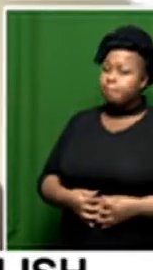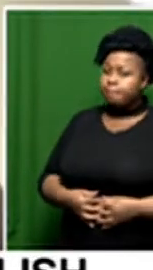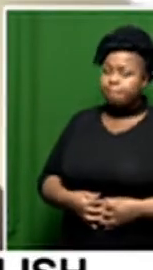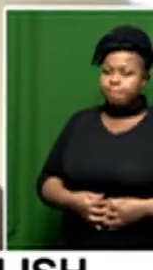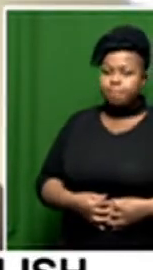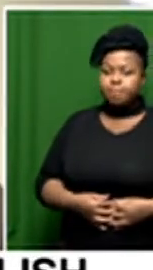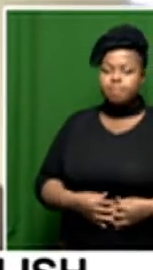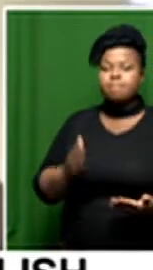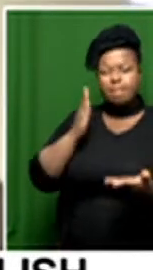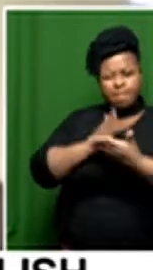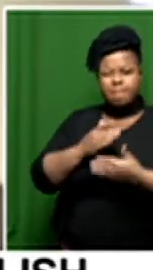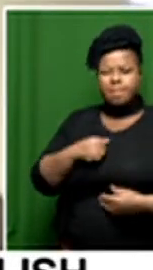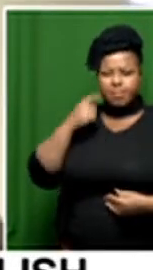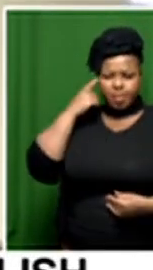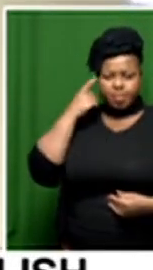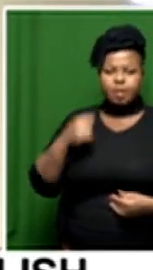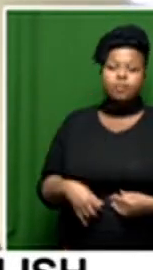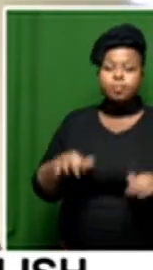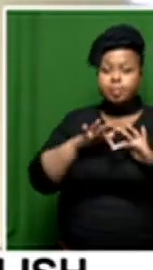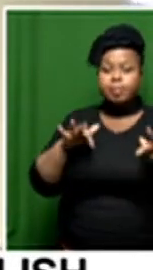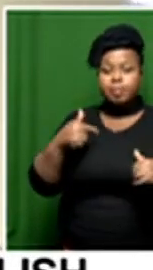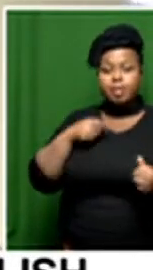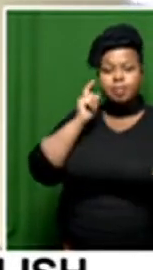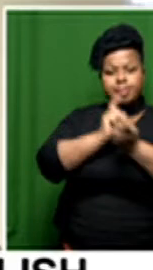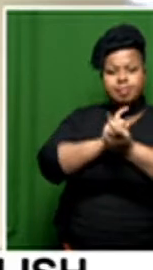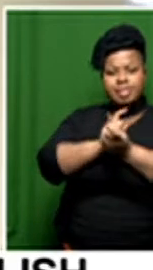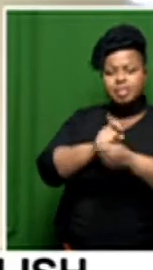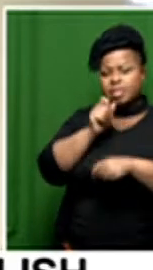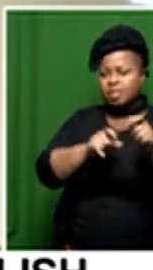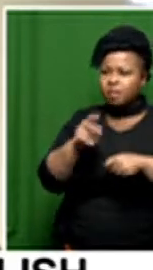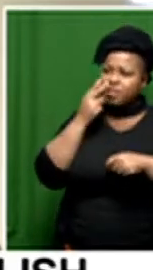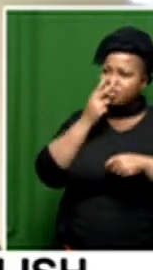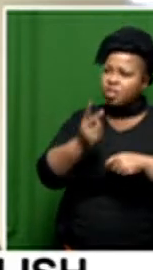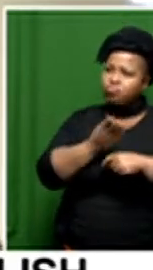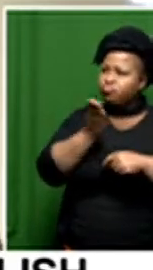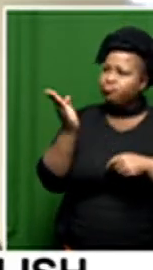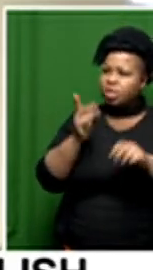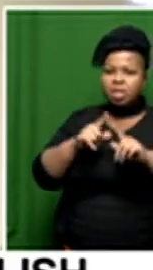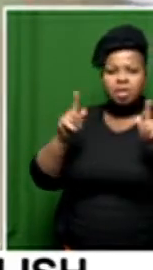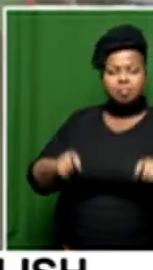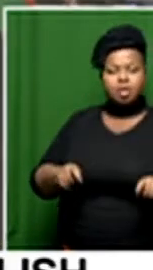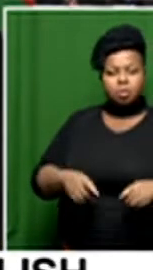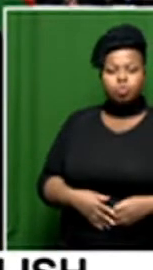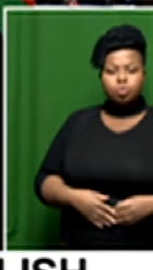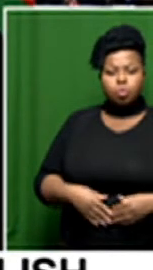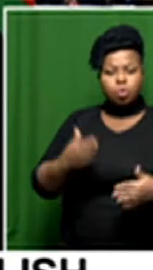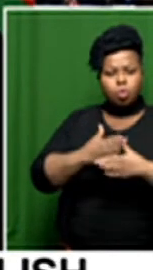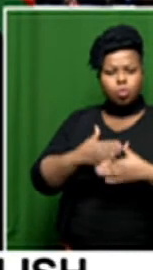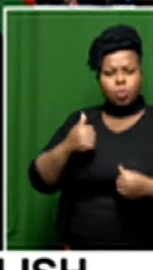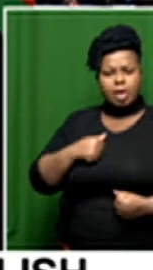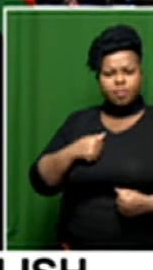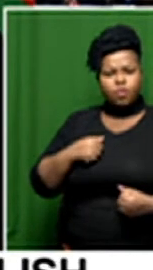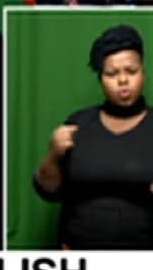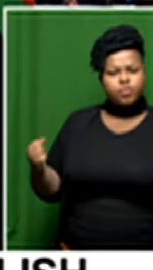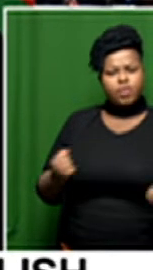It's definitely, I think, from like the people I meet and the things I see around Cape Town. So my work is like, it's very vibrant